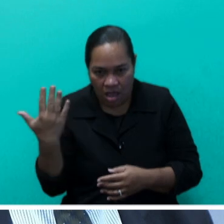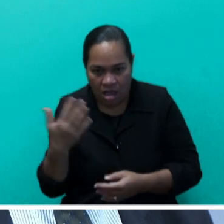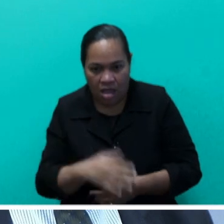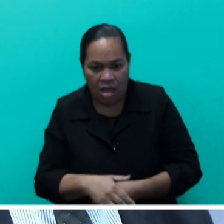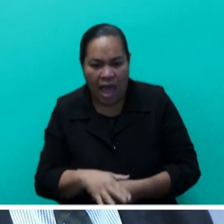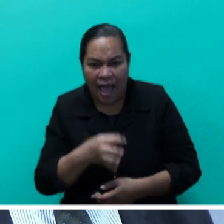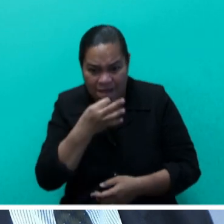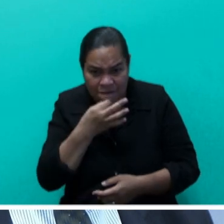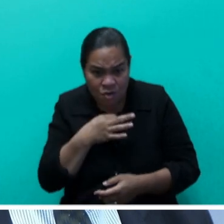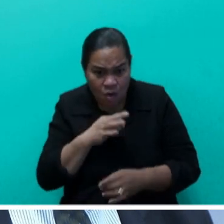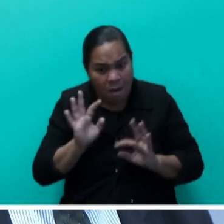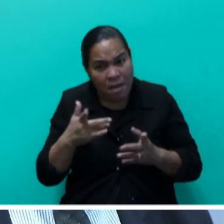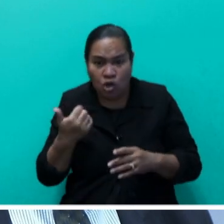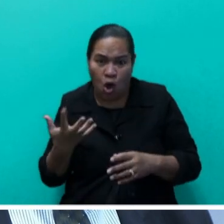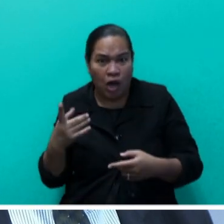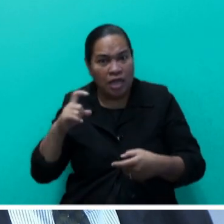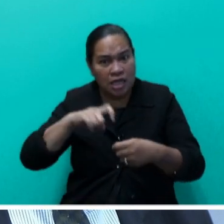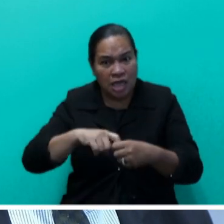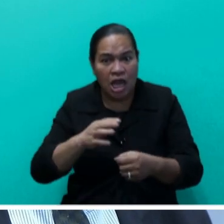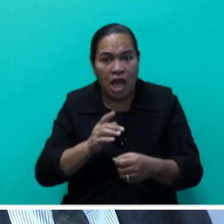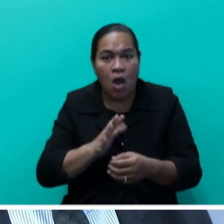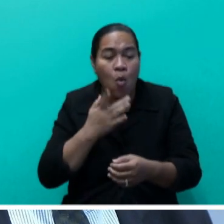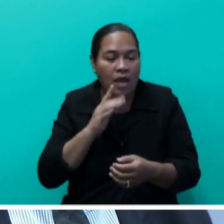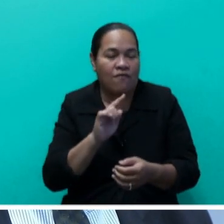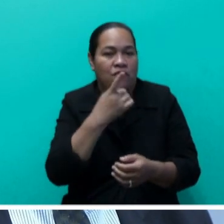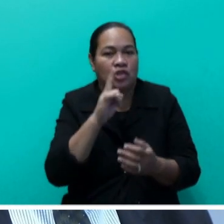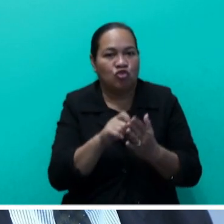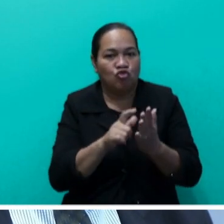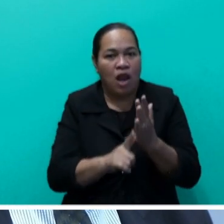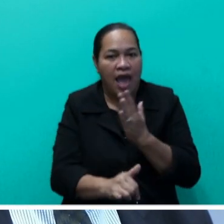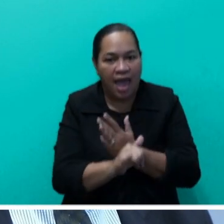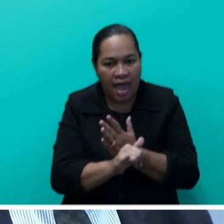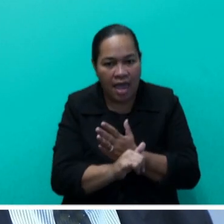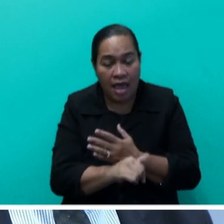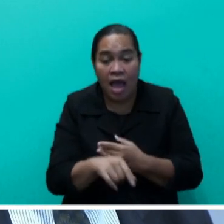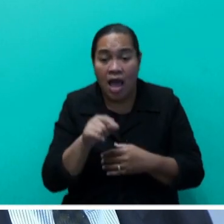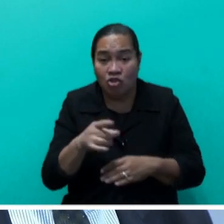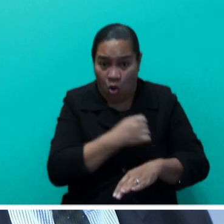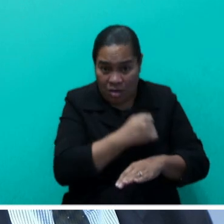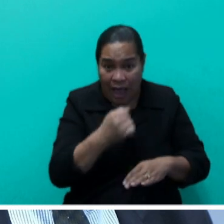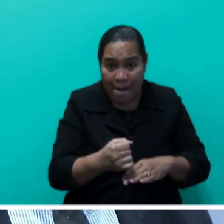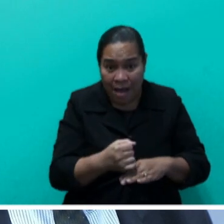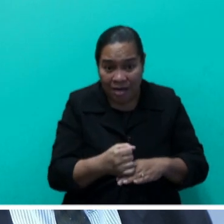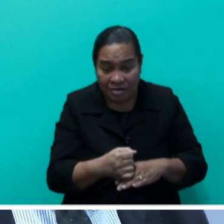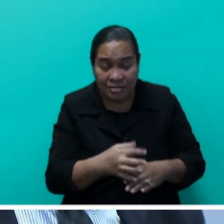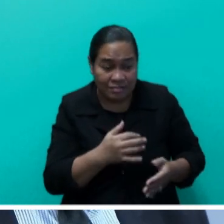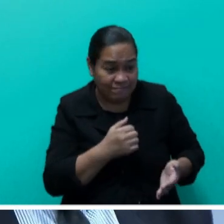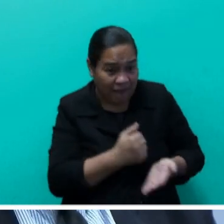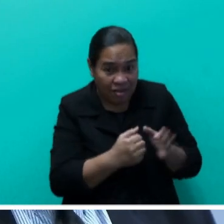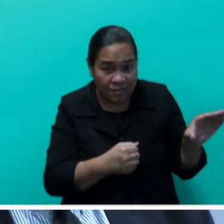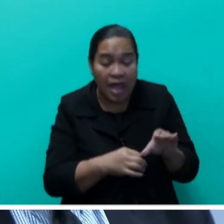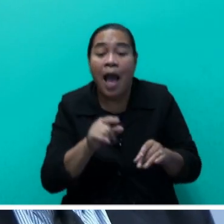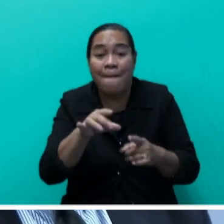camp earlier, from around 1st July. With government backing and after a visit from the Honourable